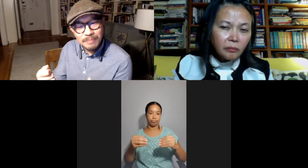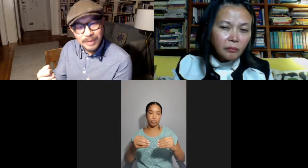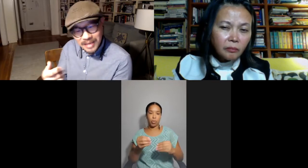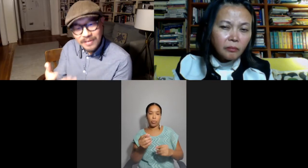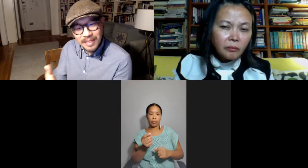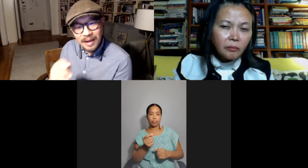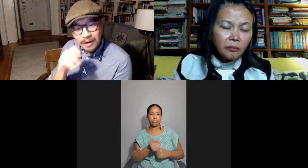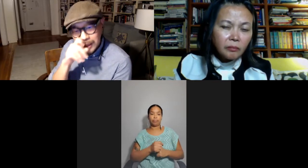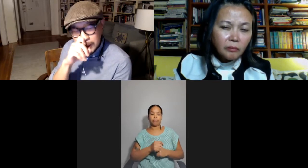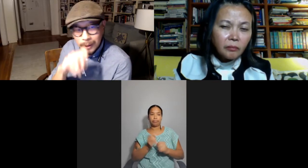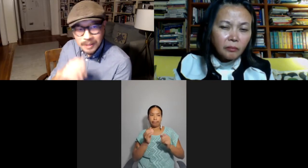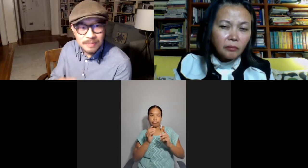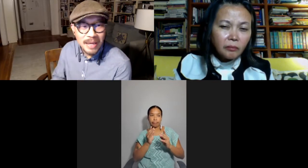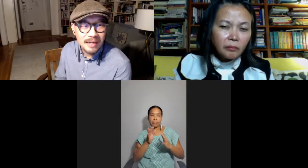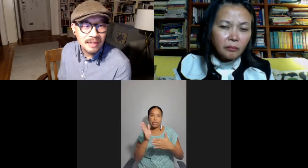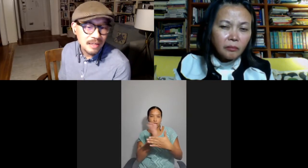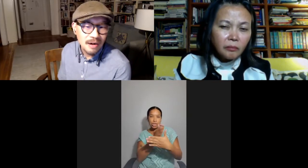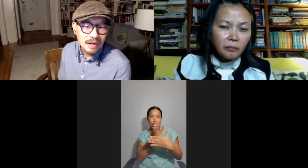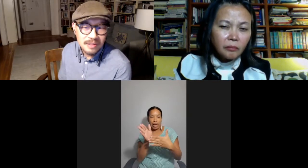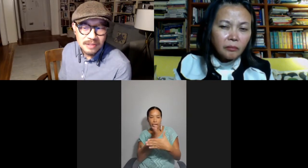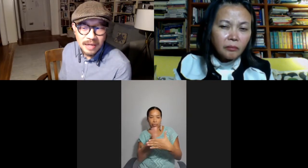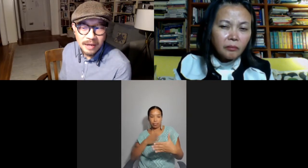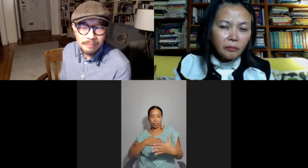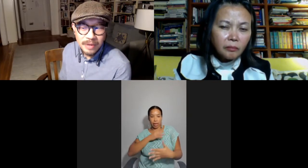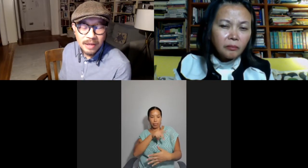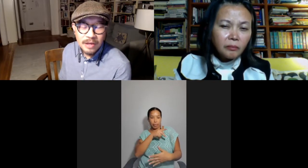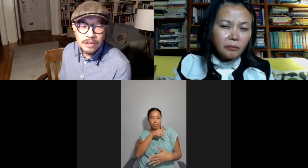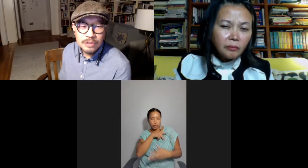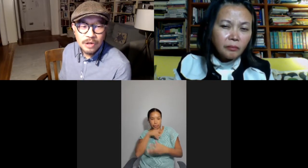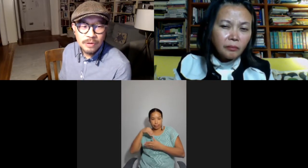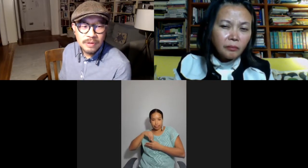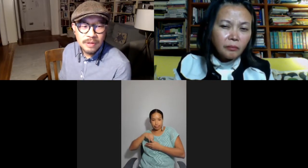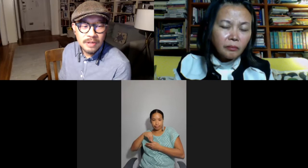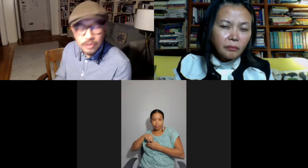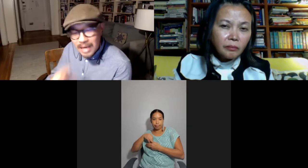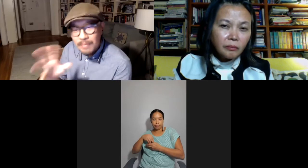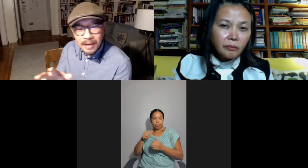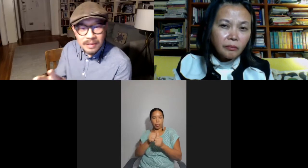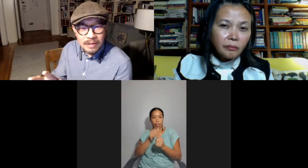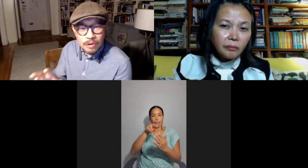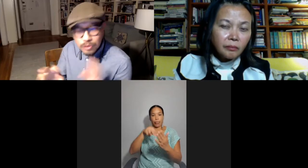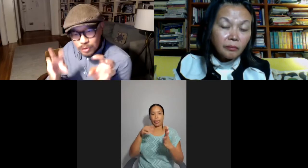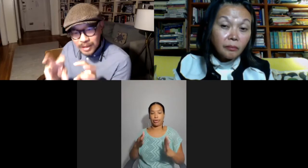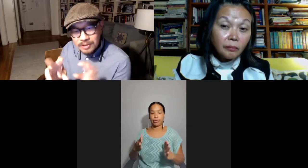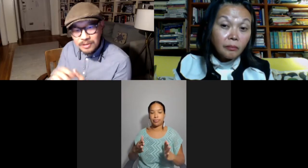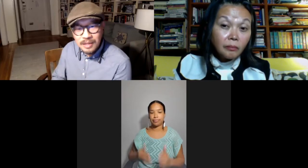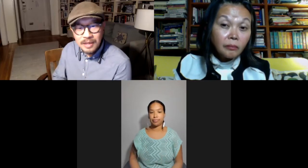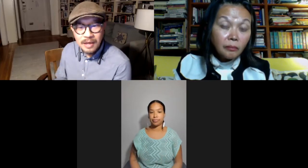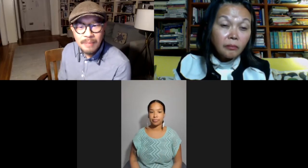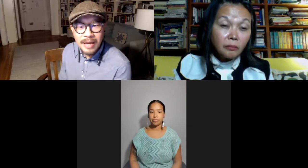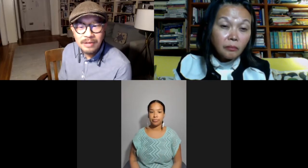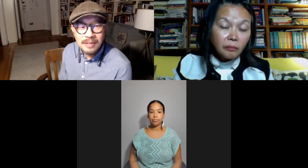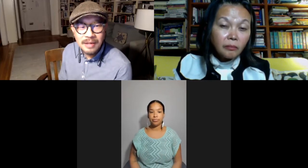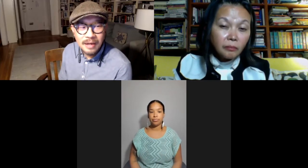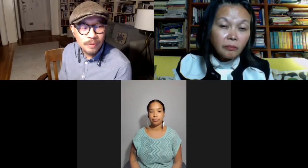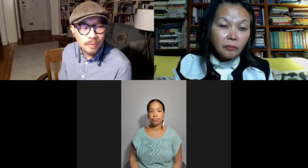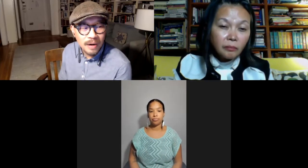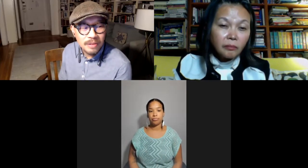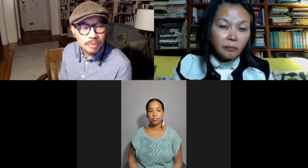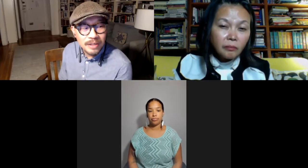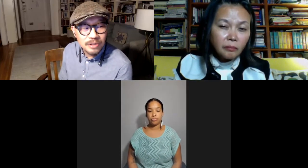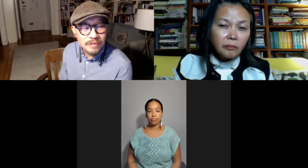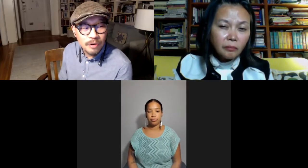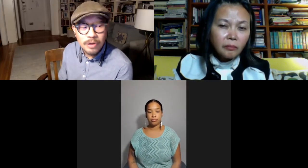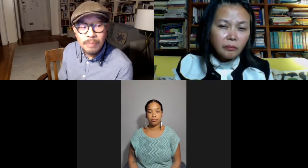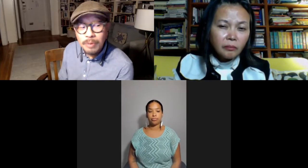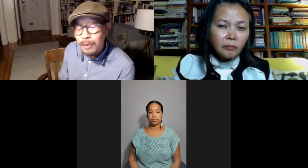peek in. But even there, it's made into art. So those two answers about where